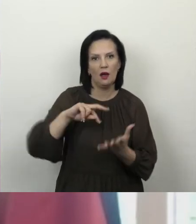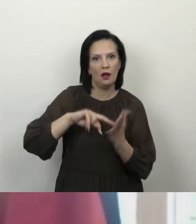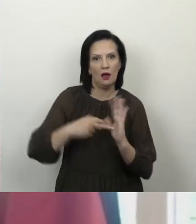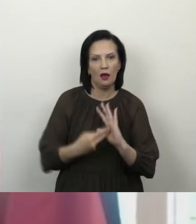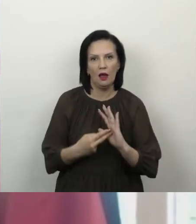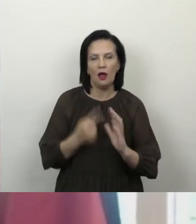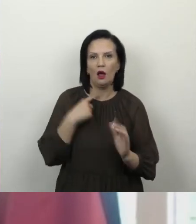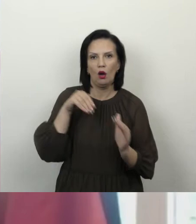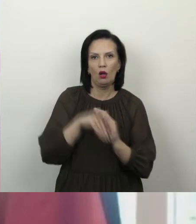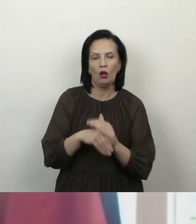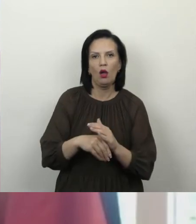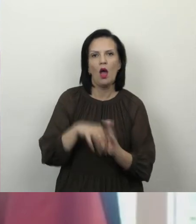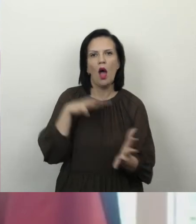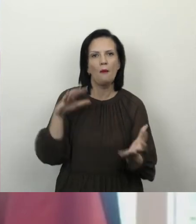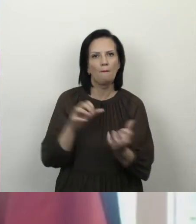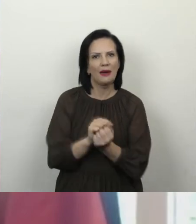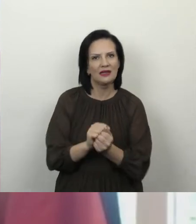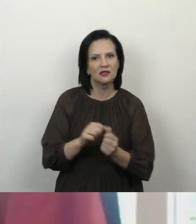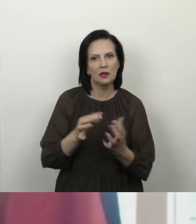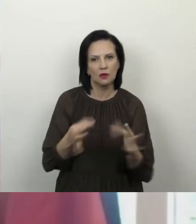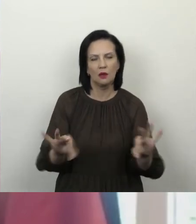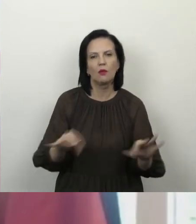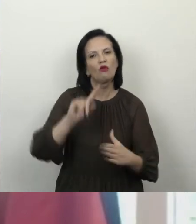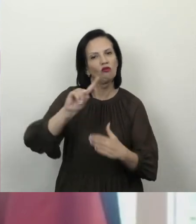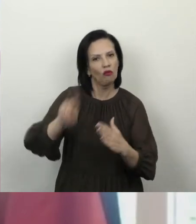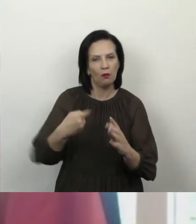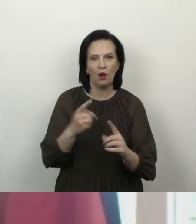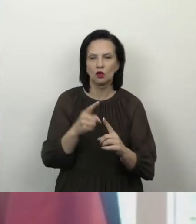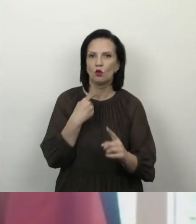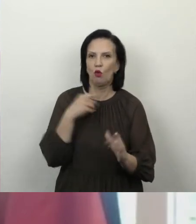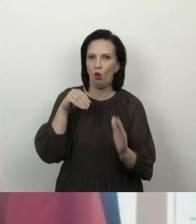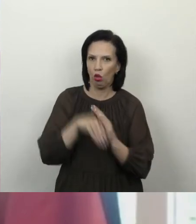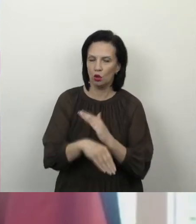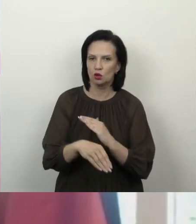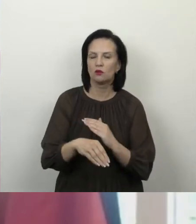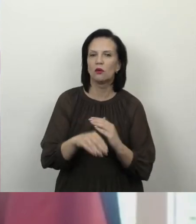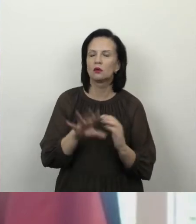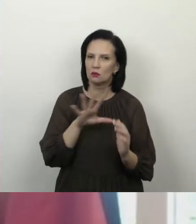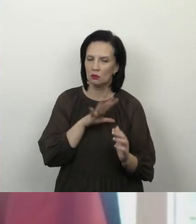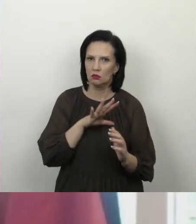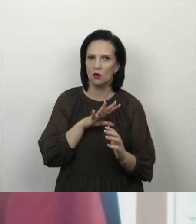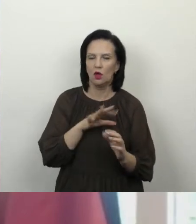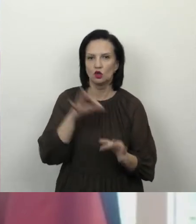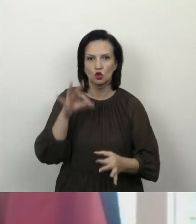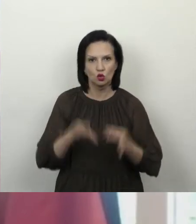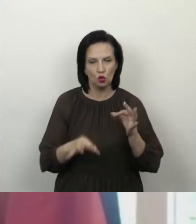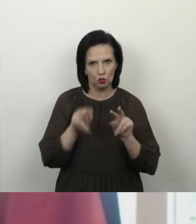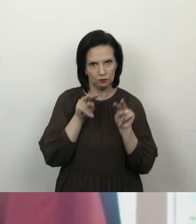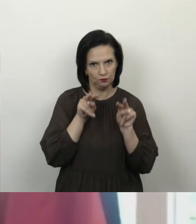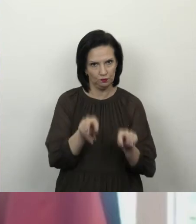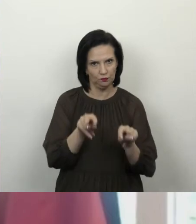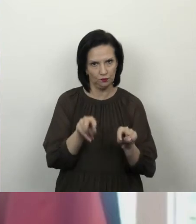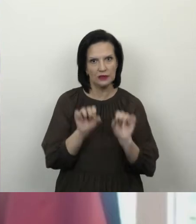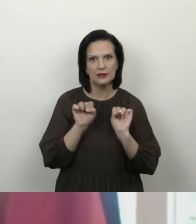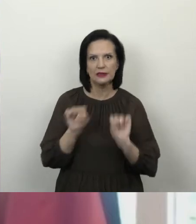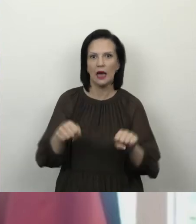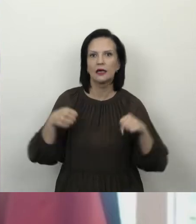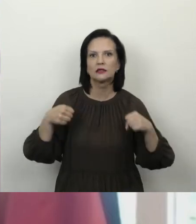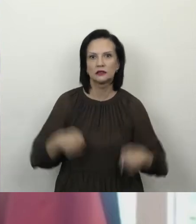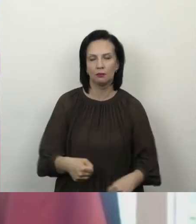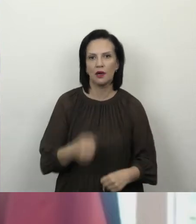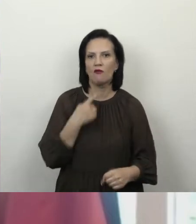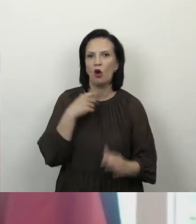requires that voting be subject to judicial control. Protecting the right to vote is a